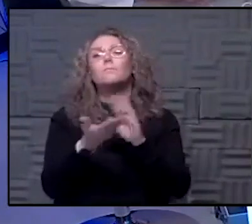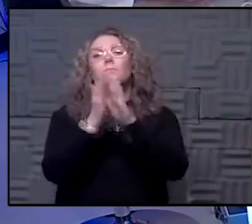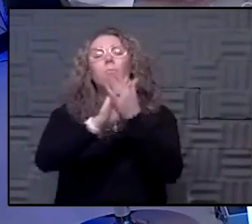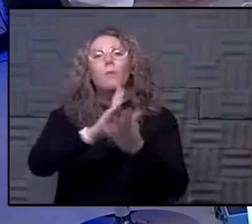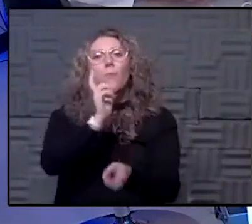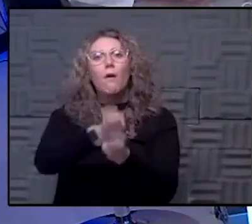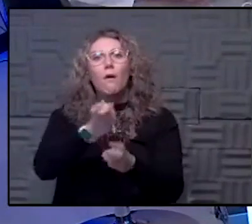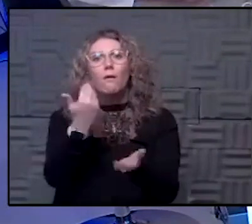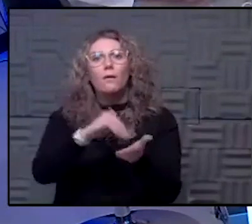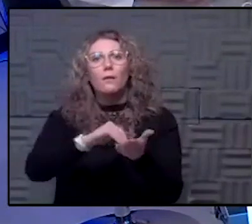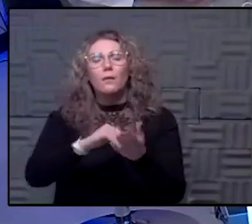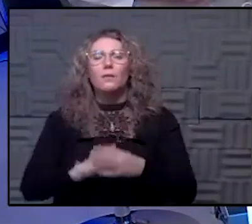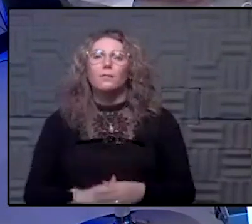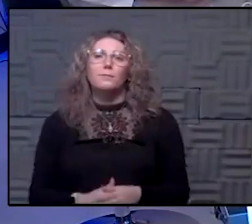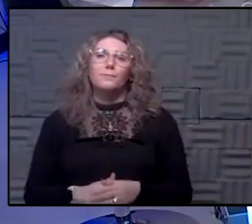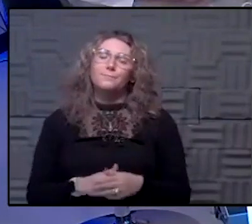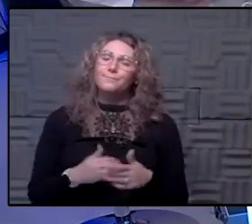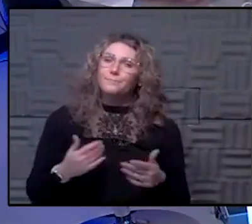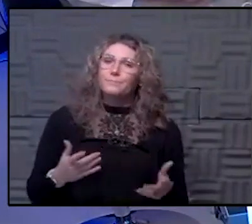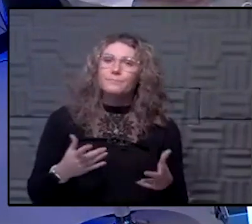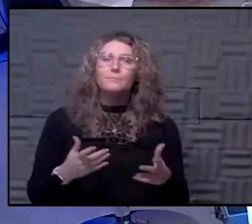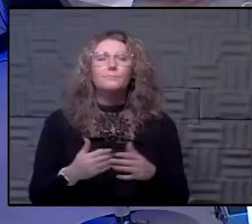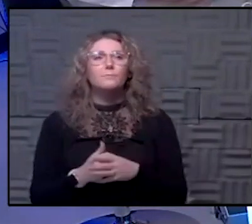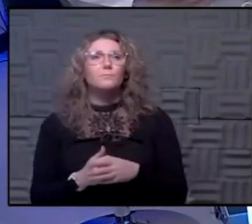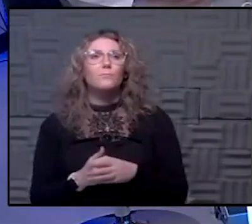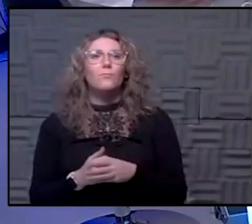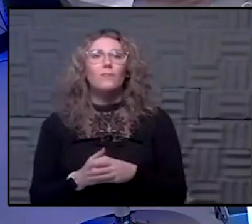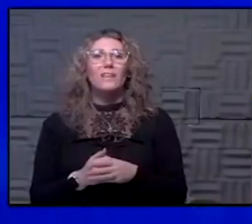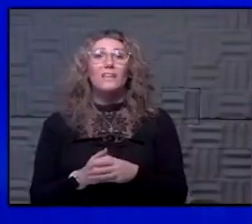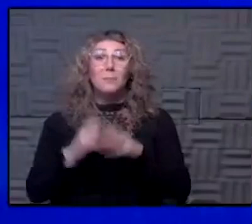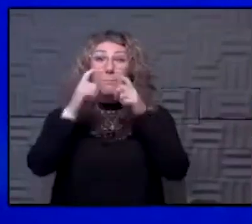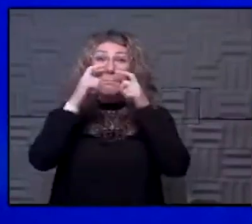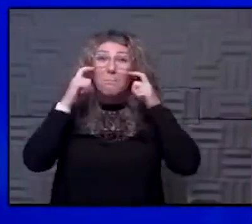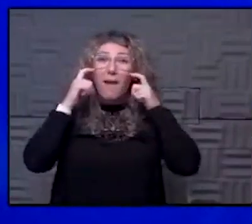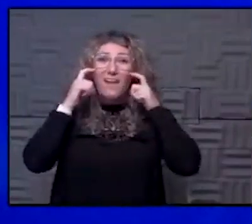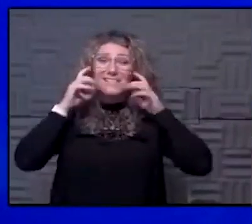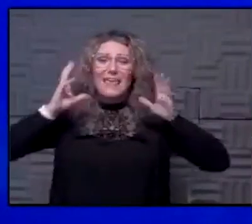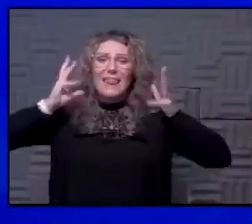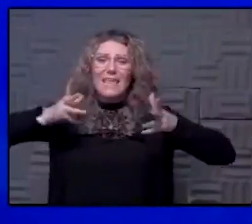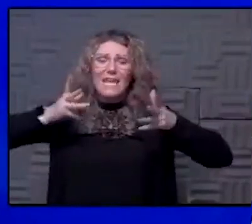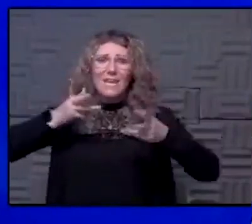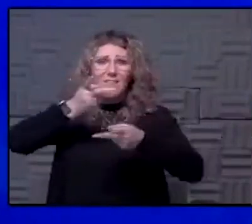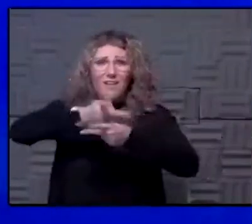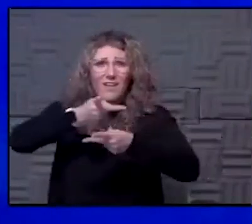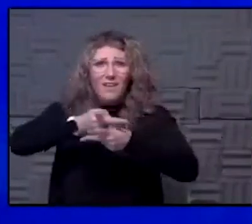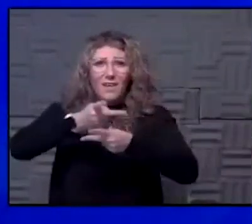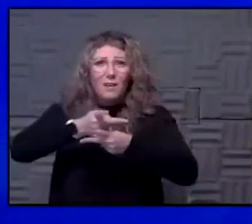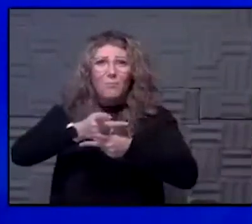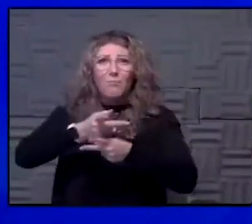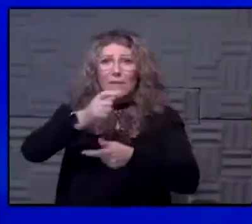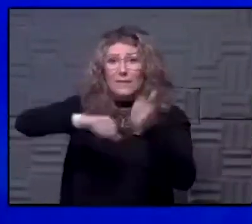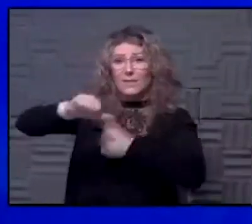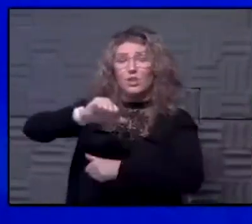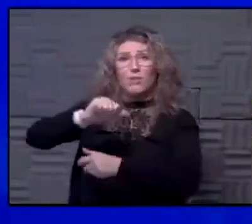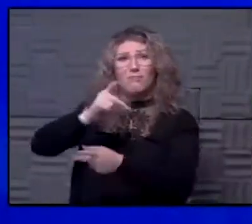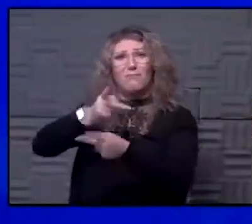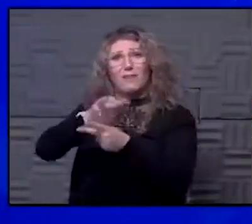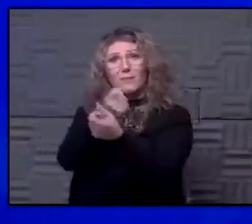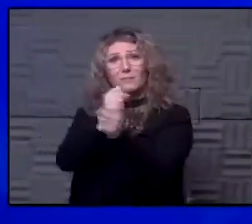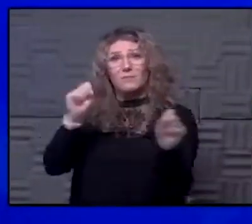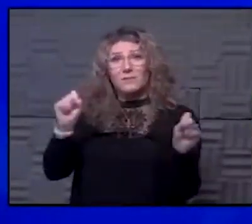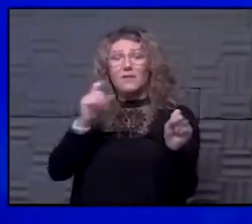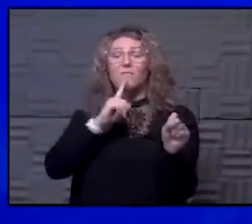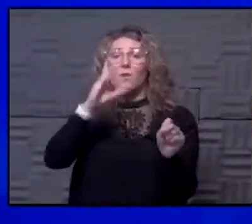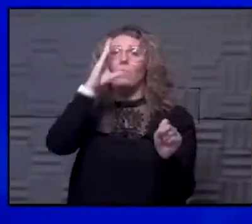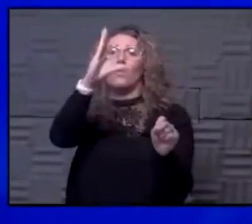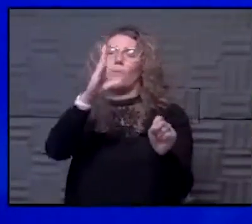Mm-hmm. And I think if we can just keep our masks on and keep things safe, keep each other safe, we'll do a lot